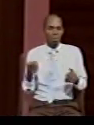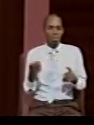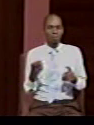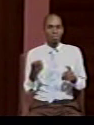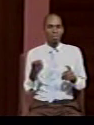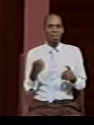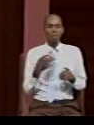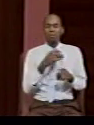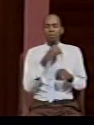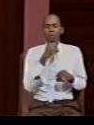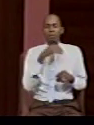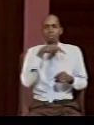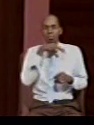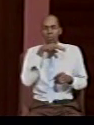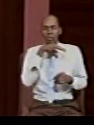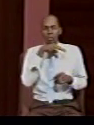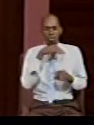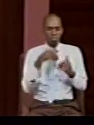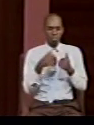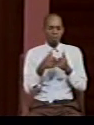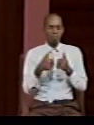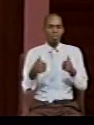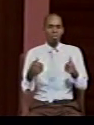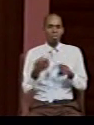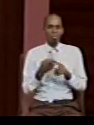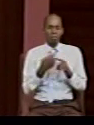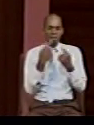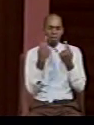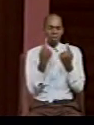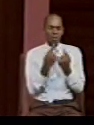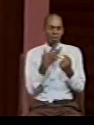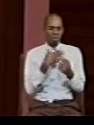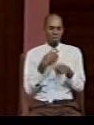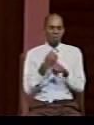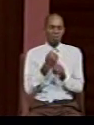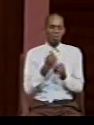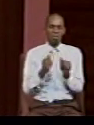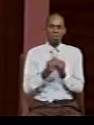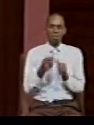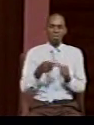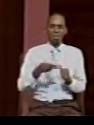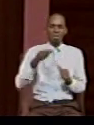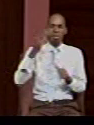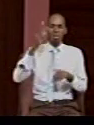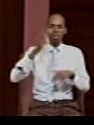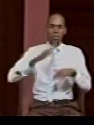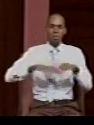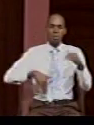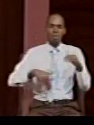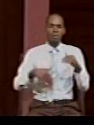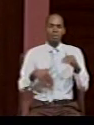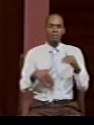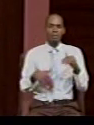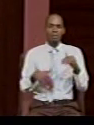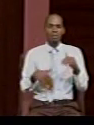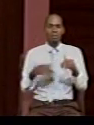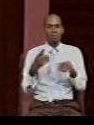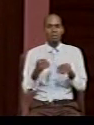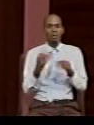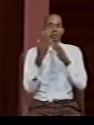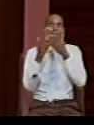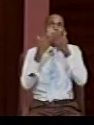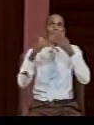undefiled, separate from sinners, and made higher than the